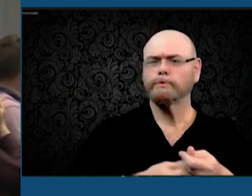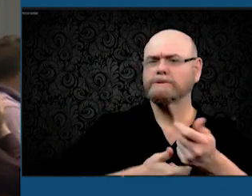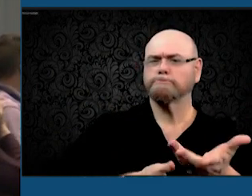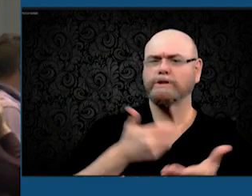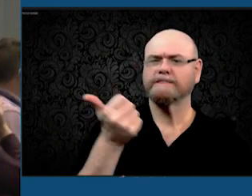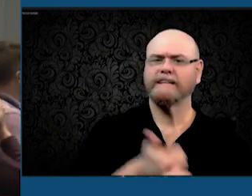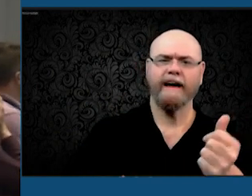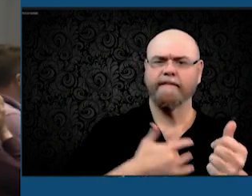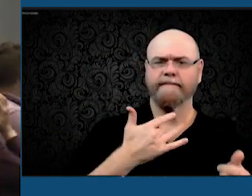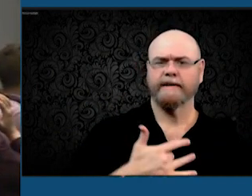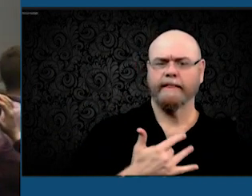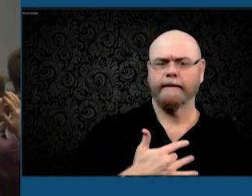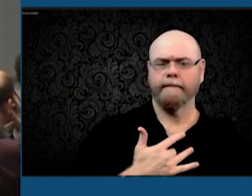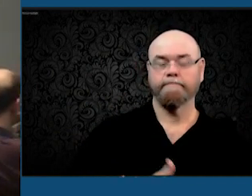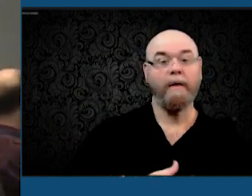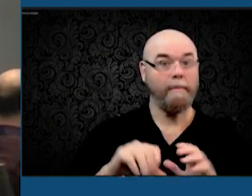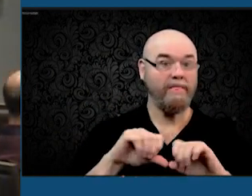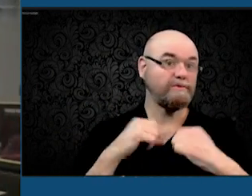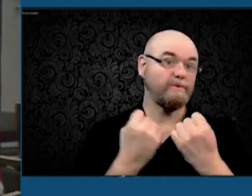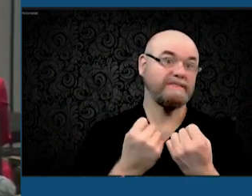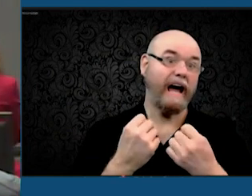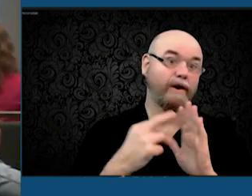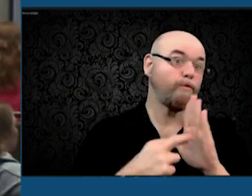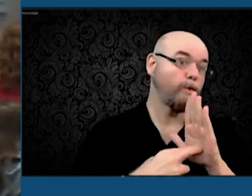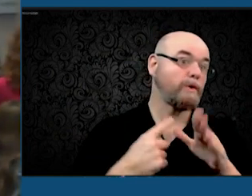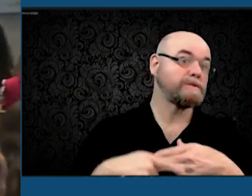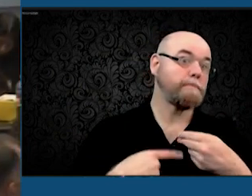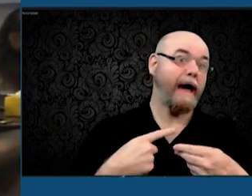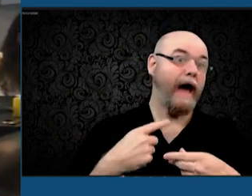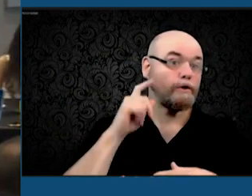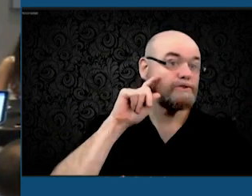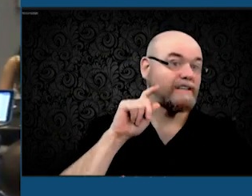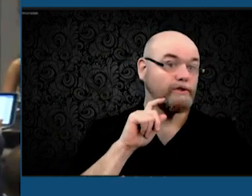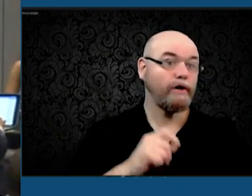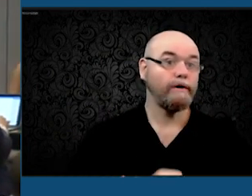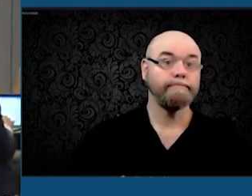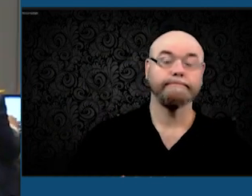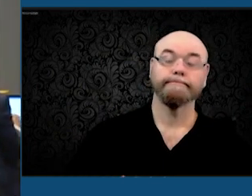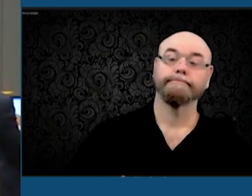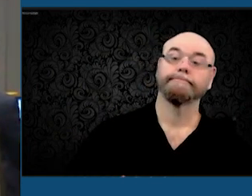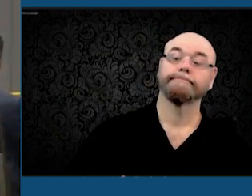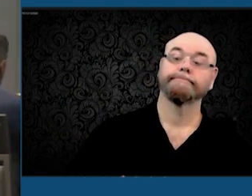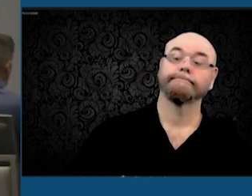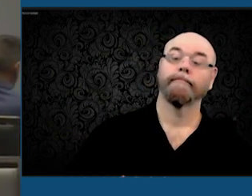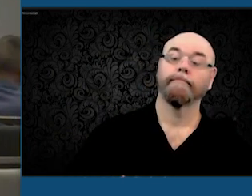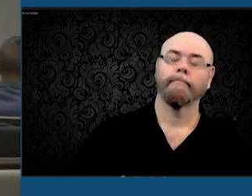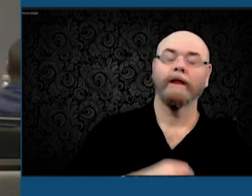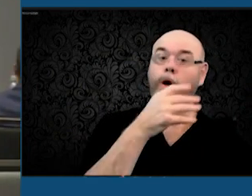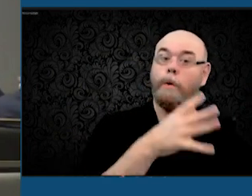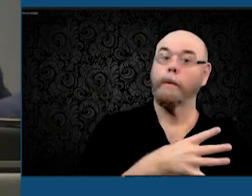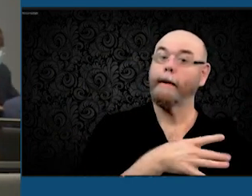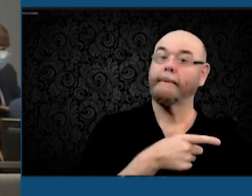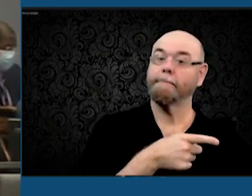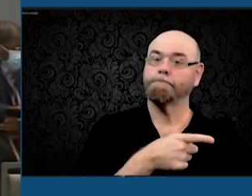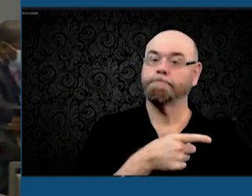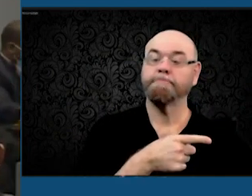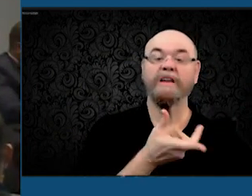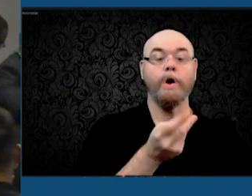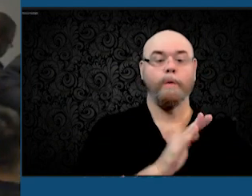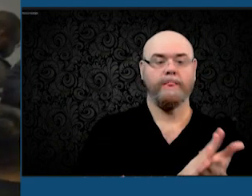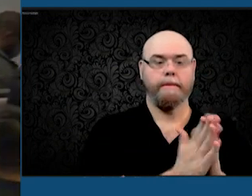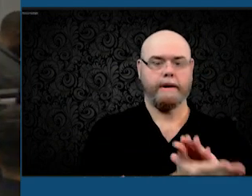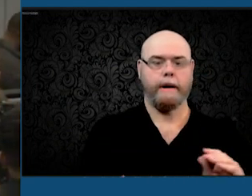There are societal rules around gender. We did a research study recently which showed that as women go higher up in their organization,